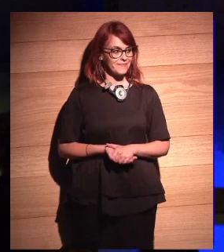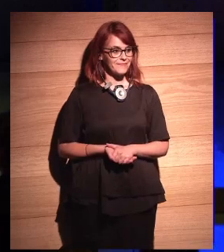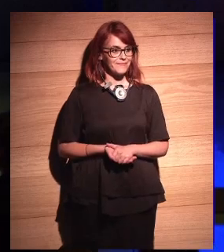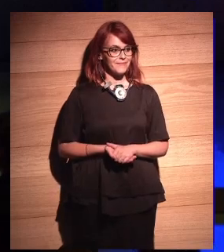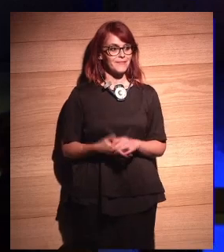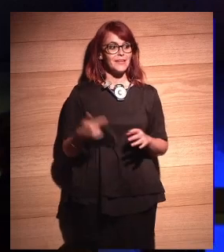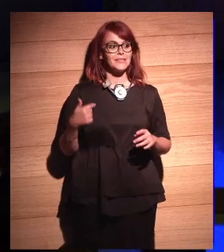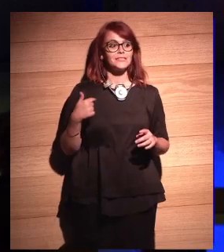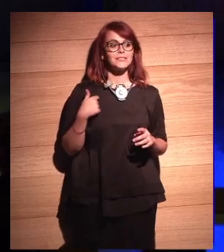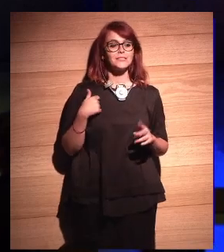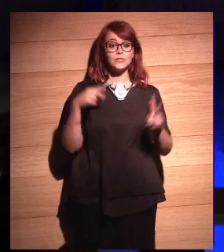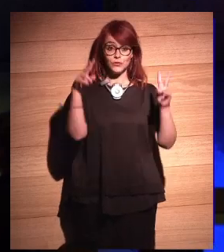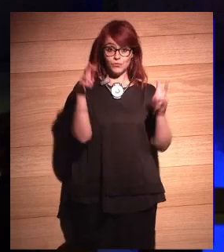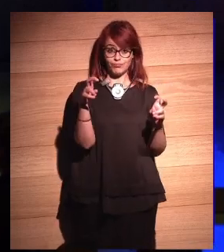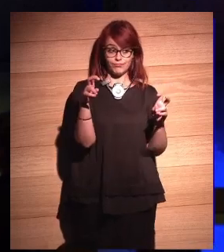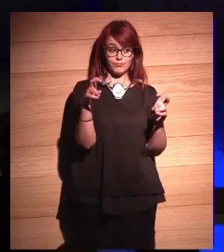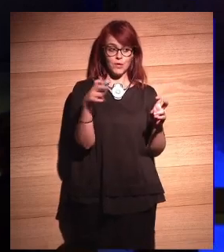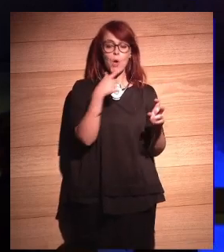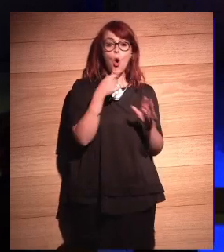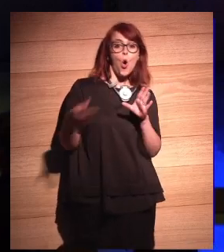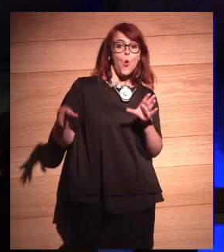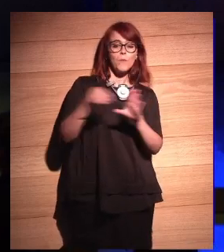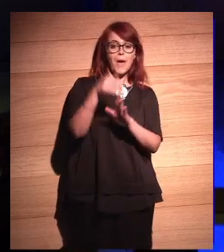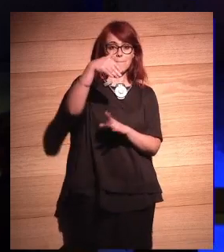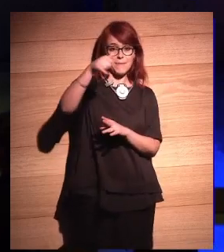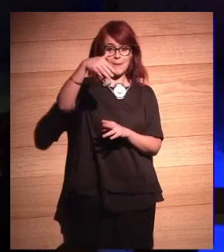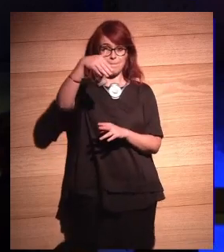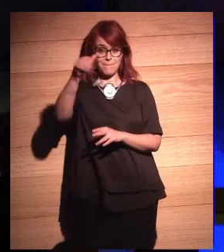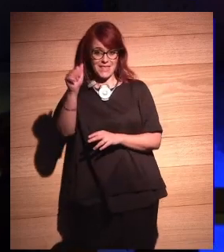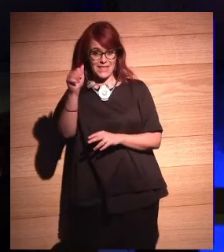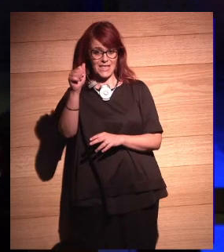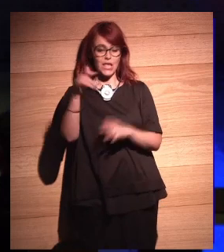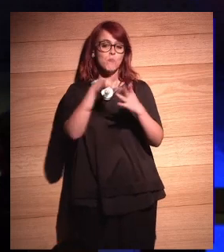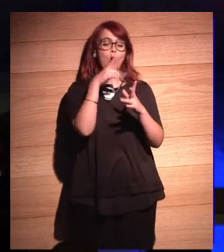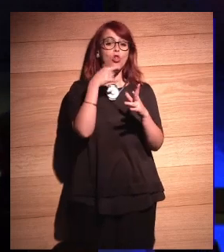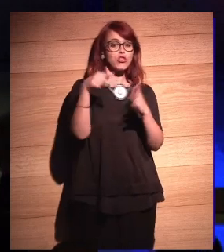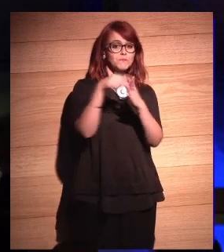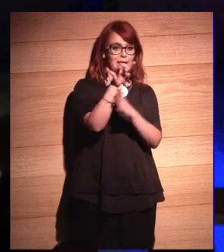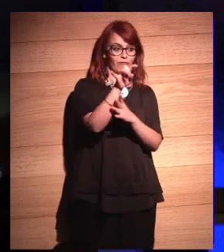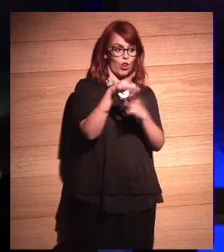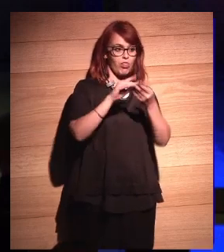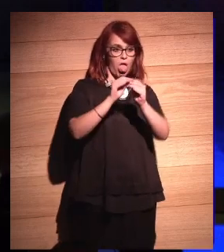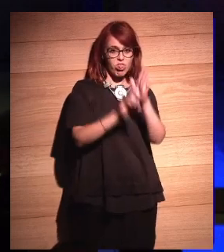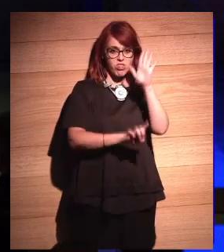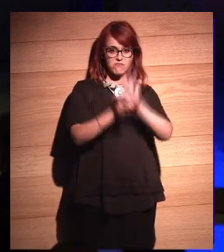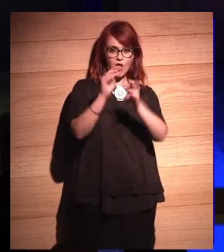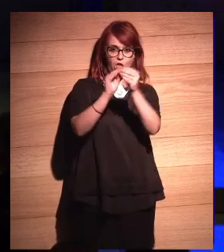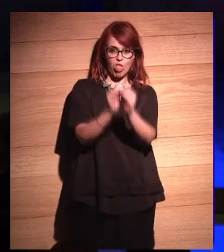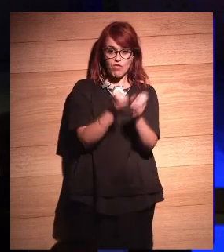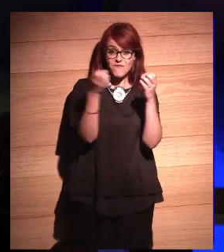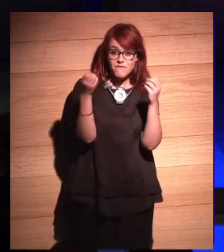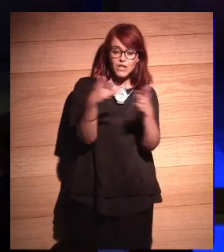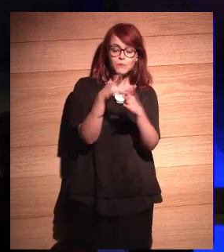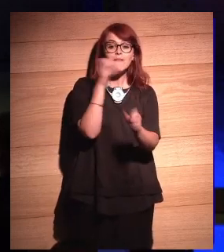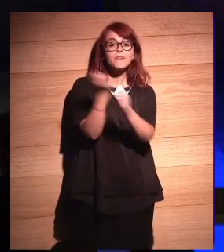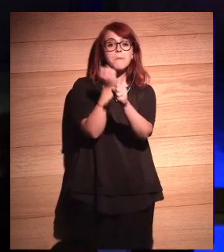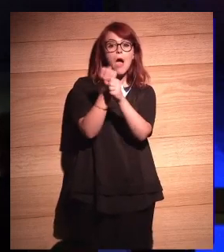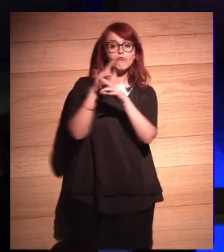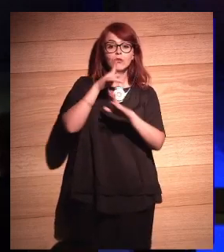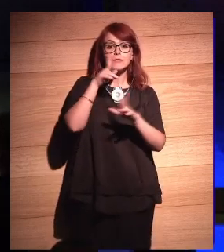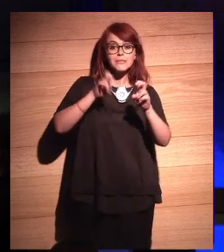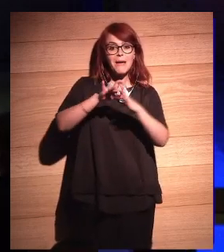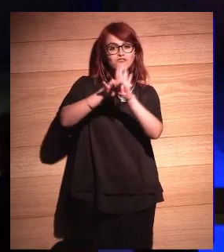I joined the Mimi team in 2014 when they were already pretty developed. I've mostly been working on the software for